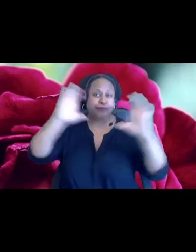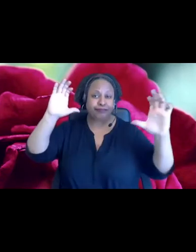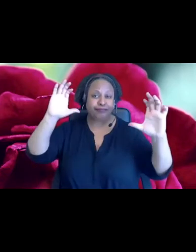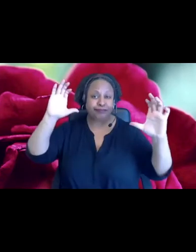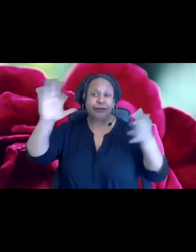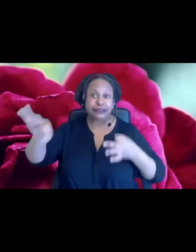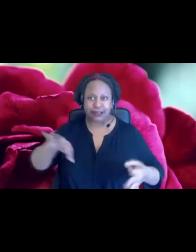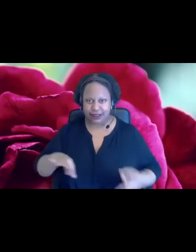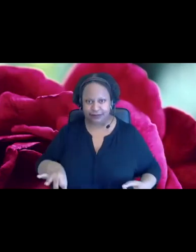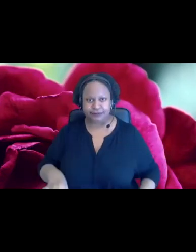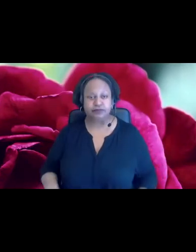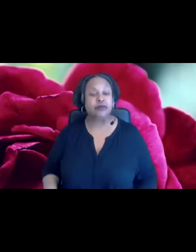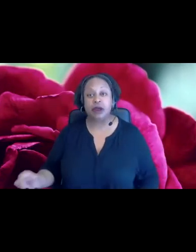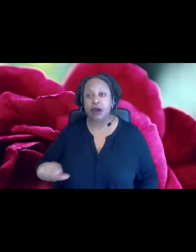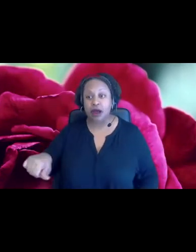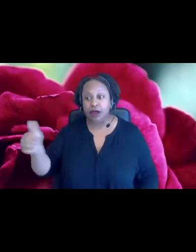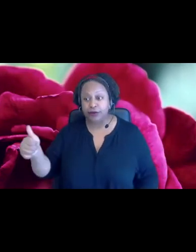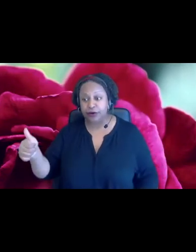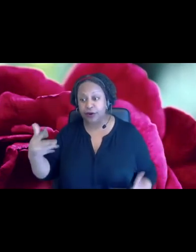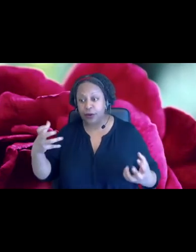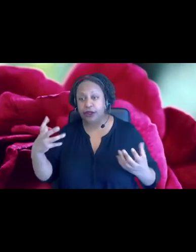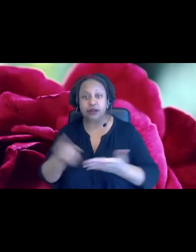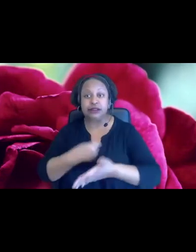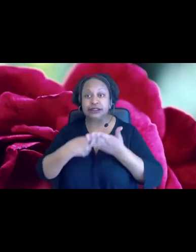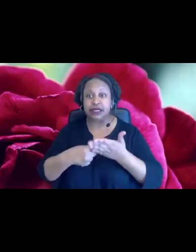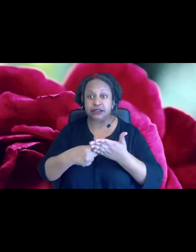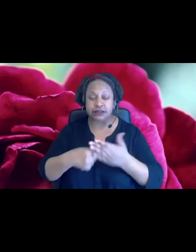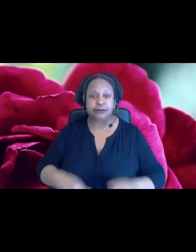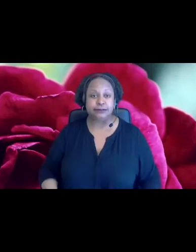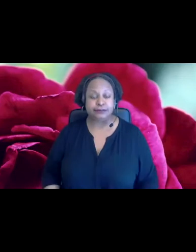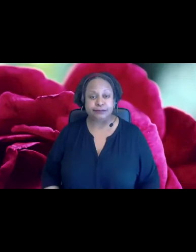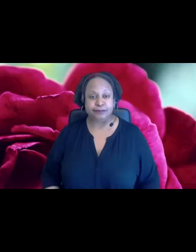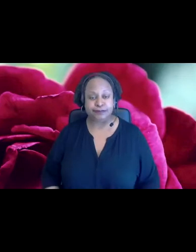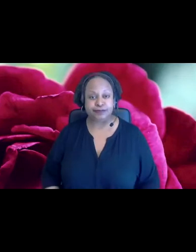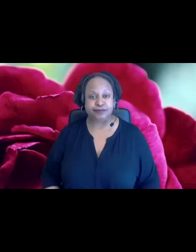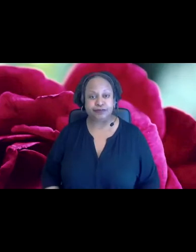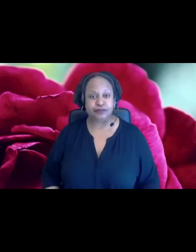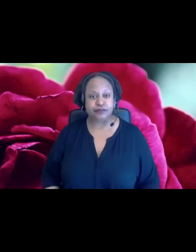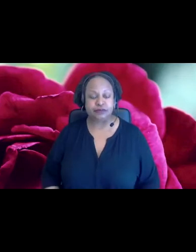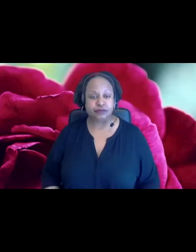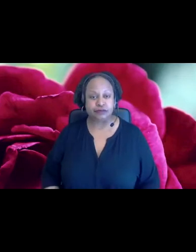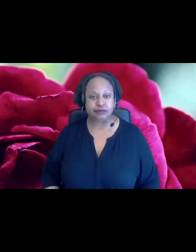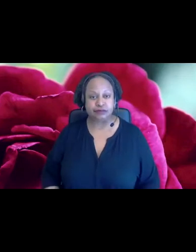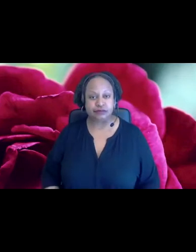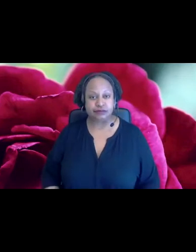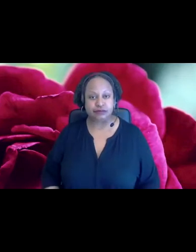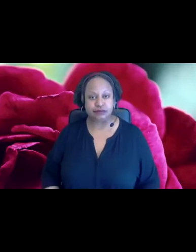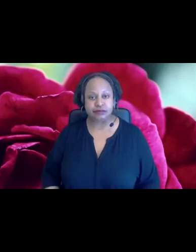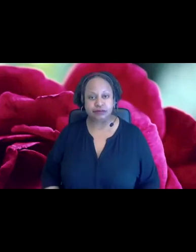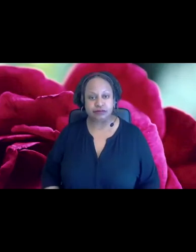The other area I wanted to cover off is how do you